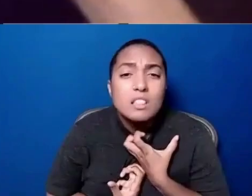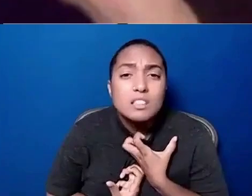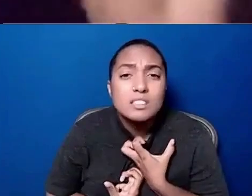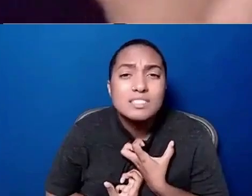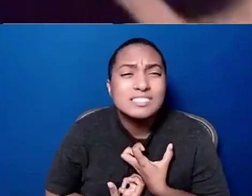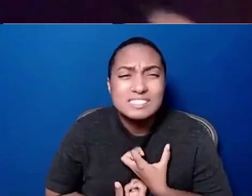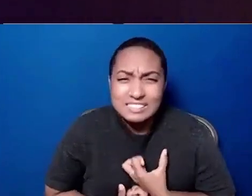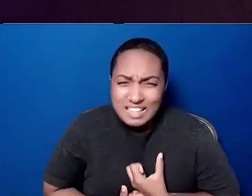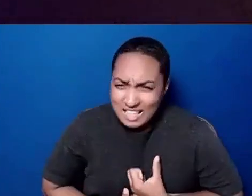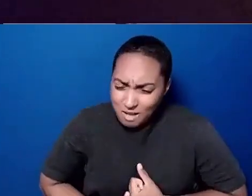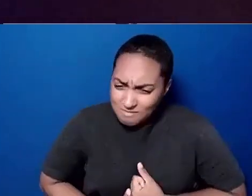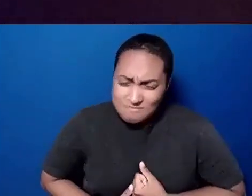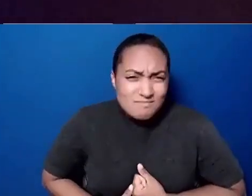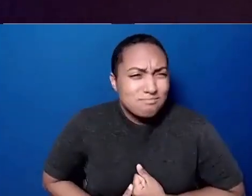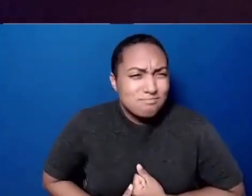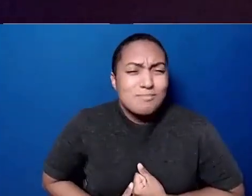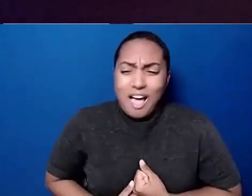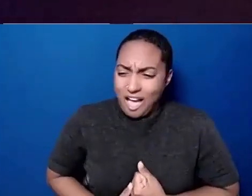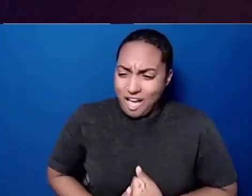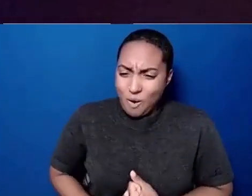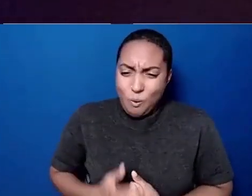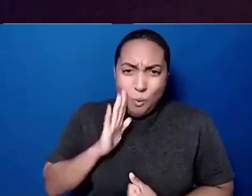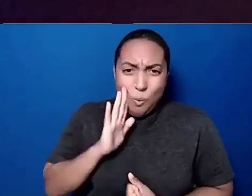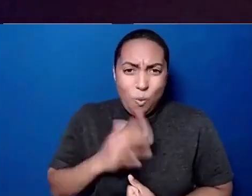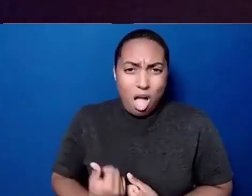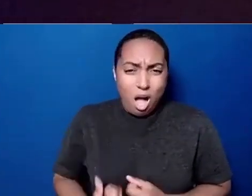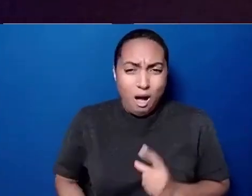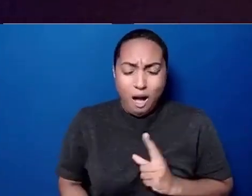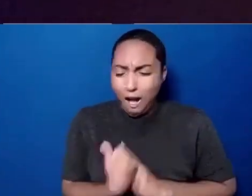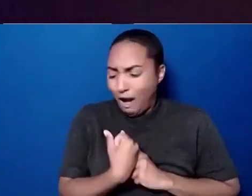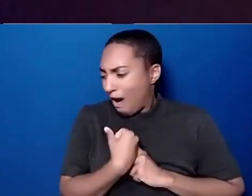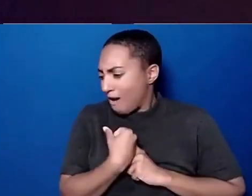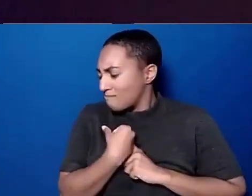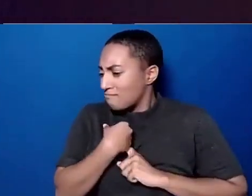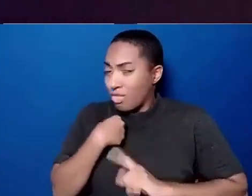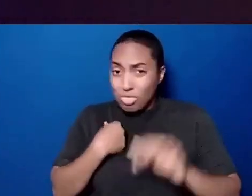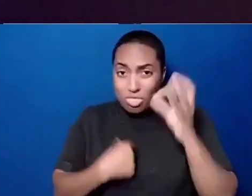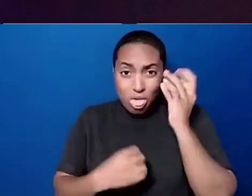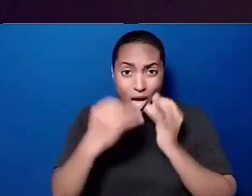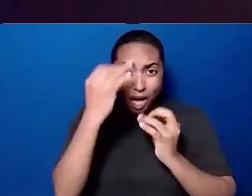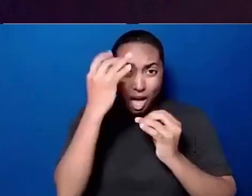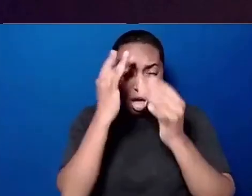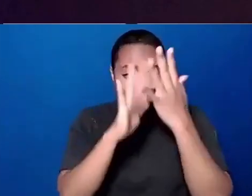makes thought almost impossible. Certainly strategizing.